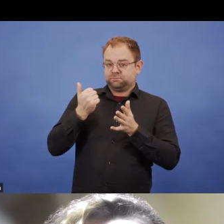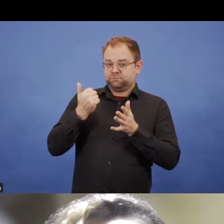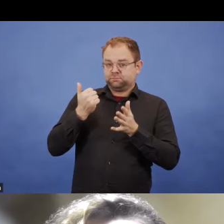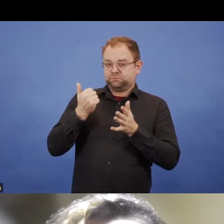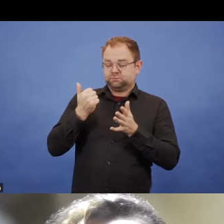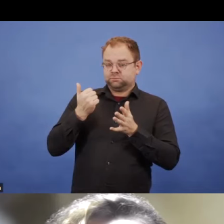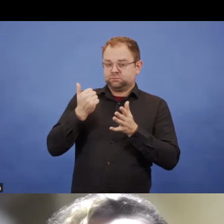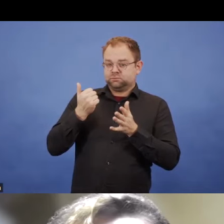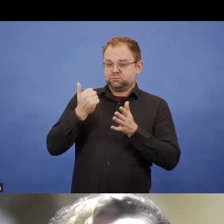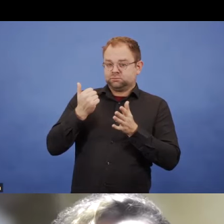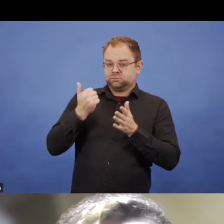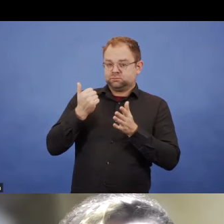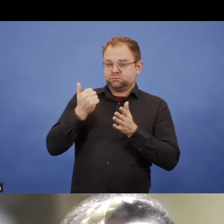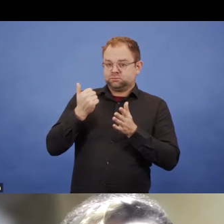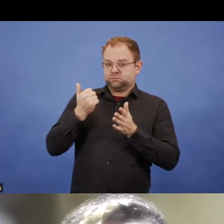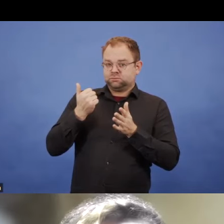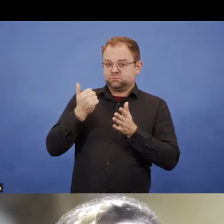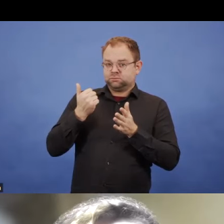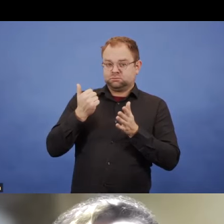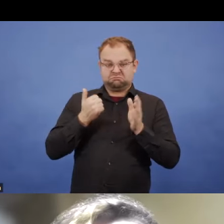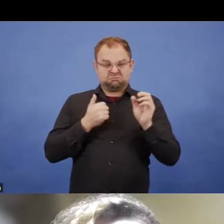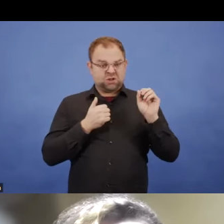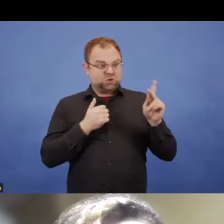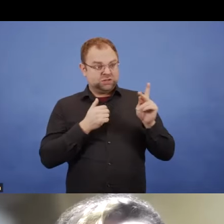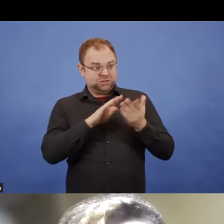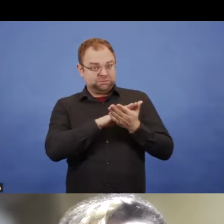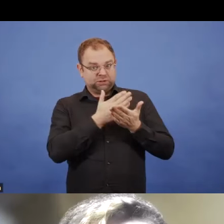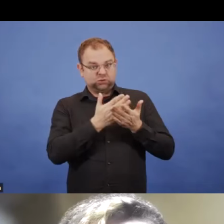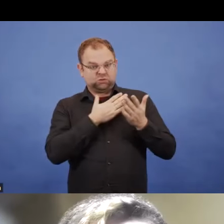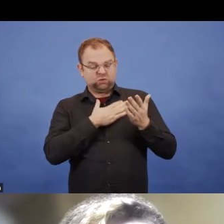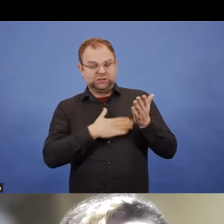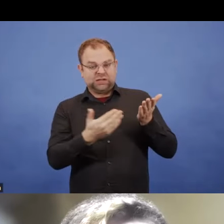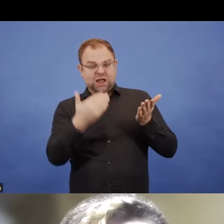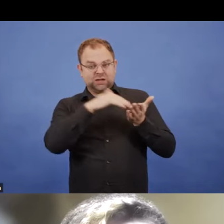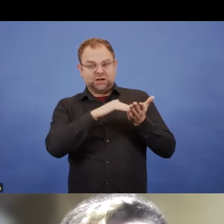¿Está bien ahora la interpretación?